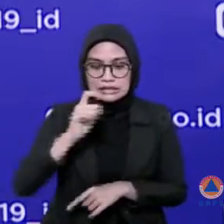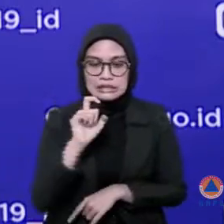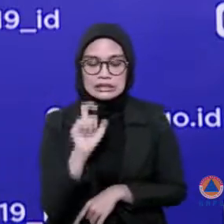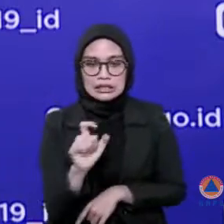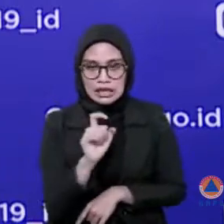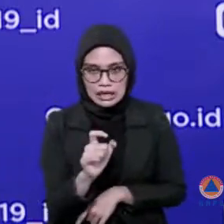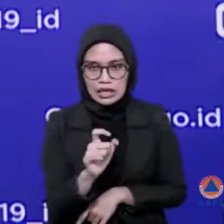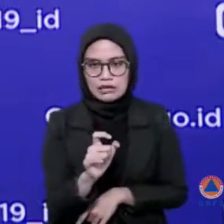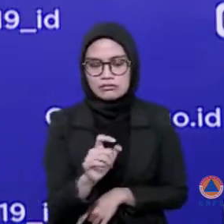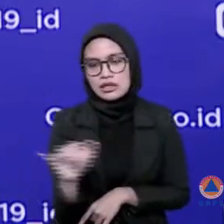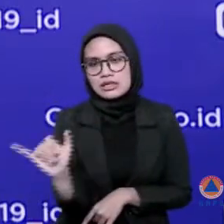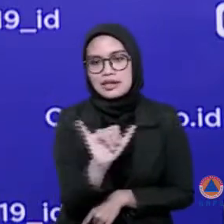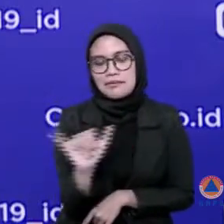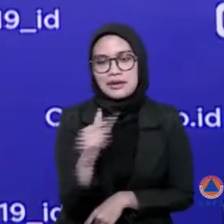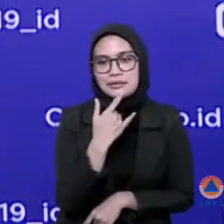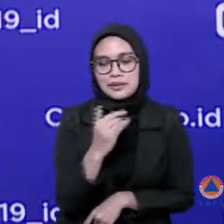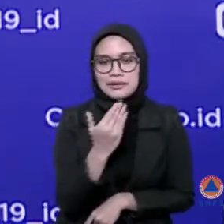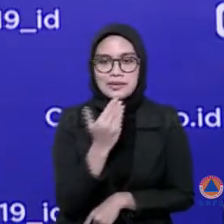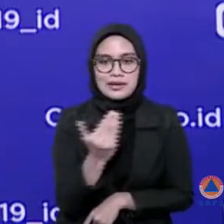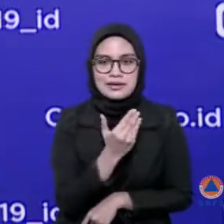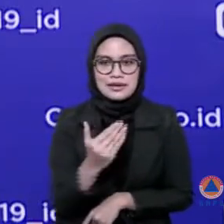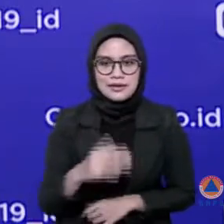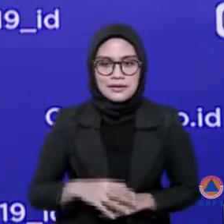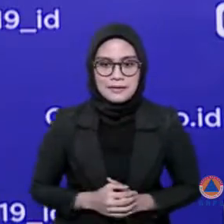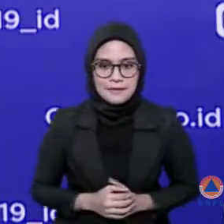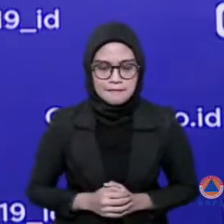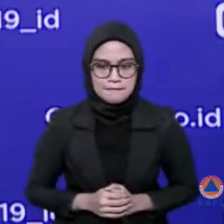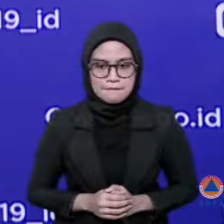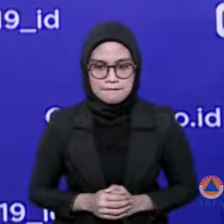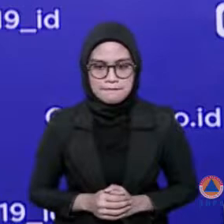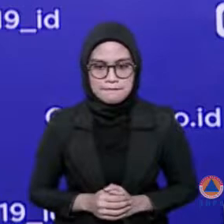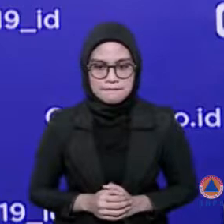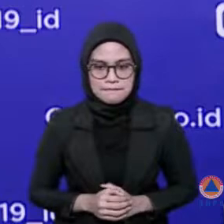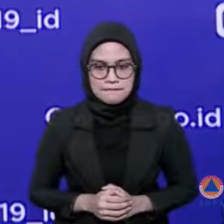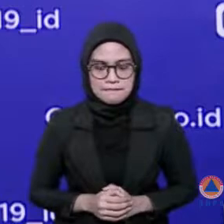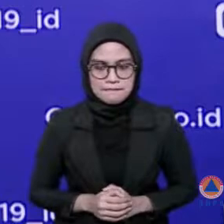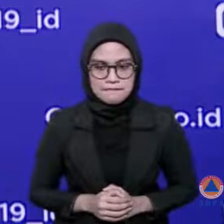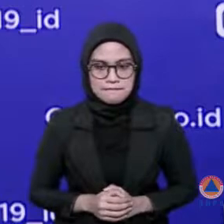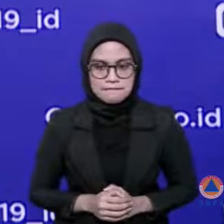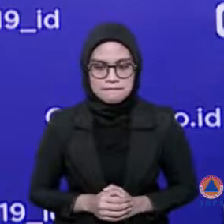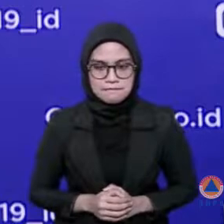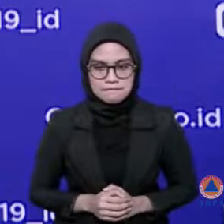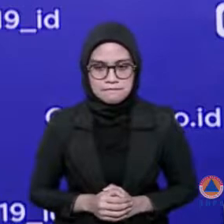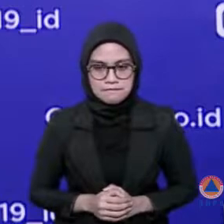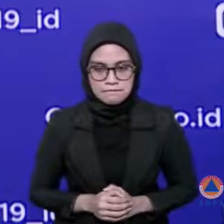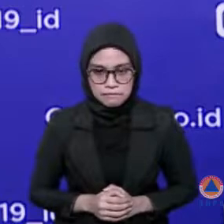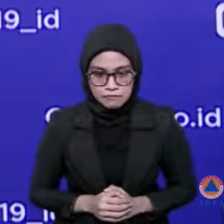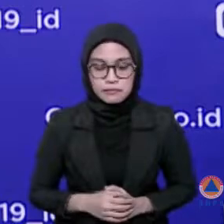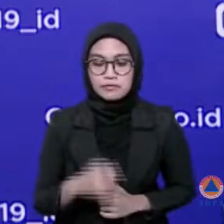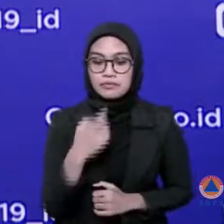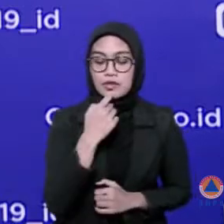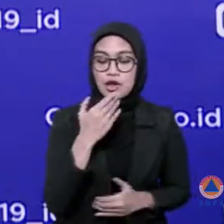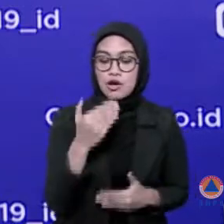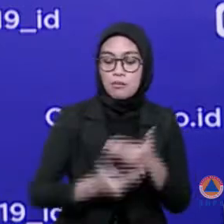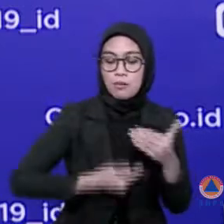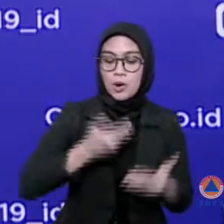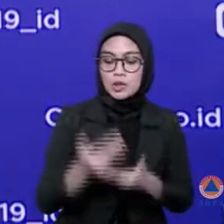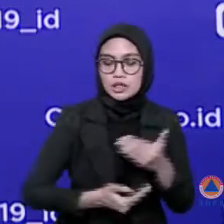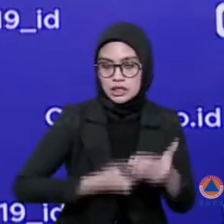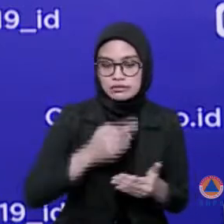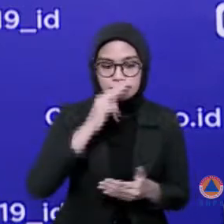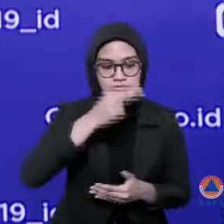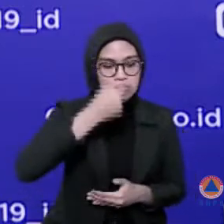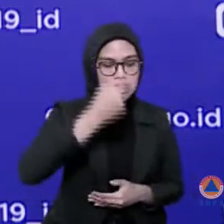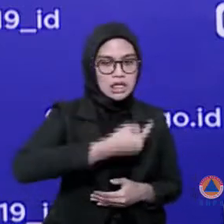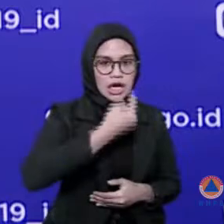international arrivals. Data from the Ministry of Health shows that the sequencing process is carried out